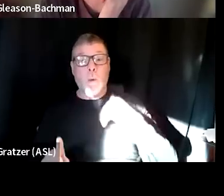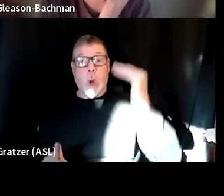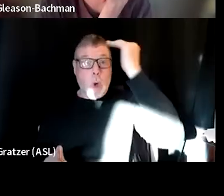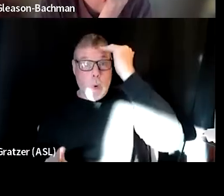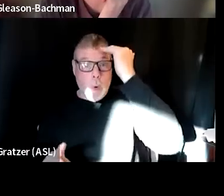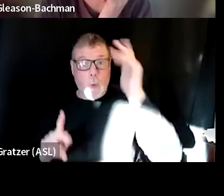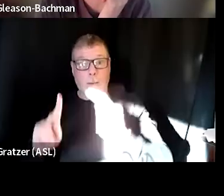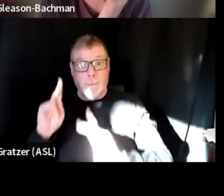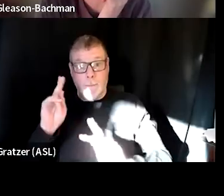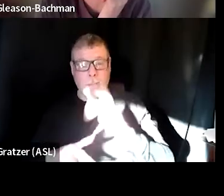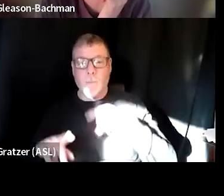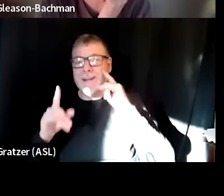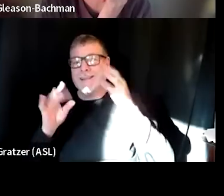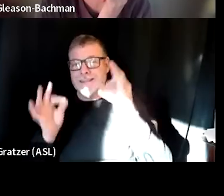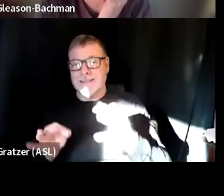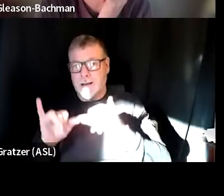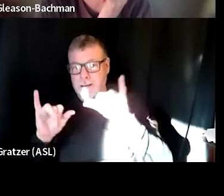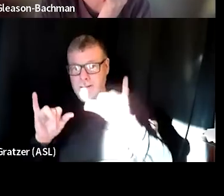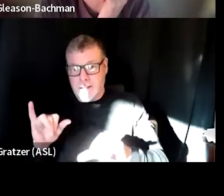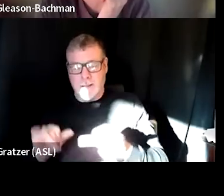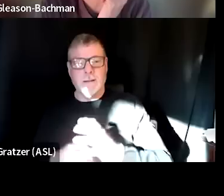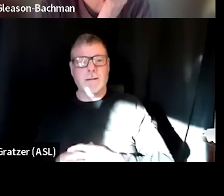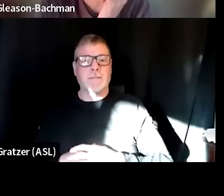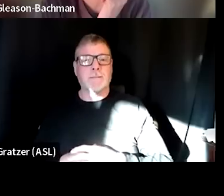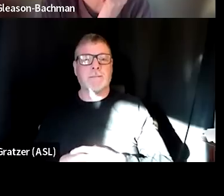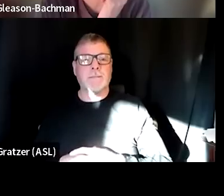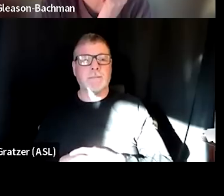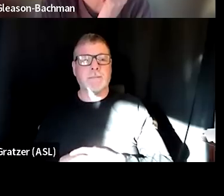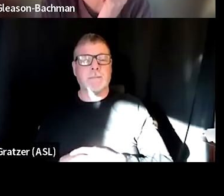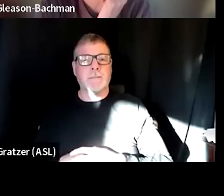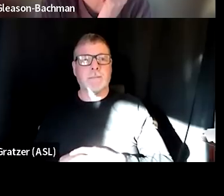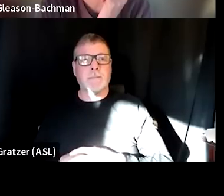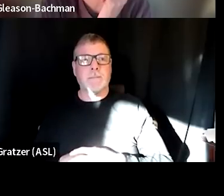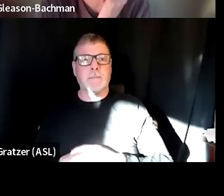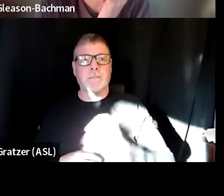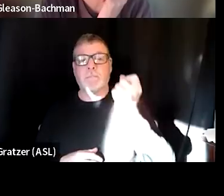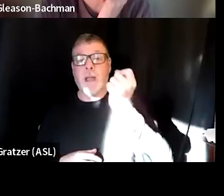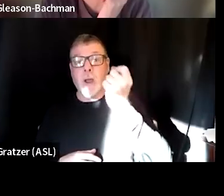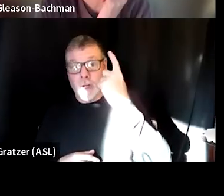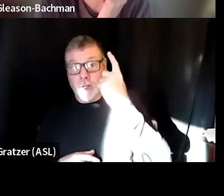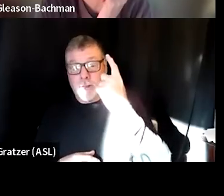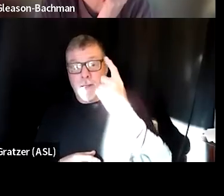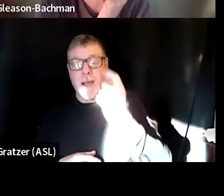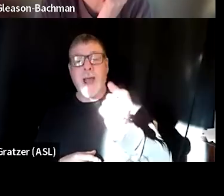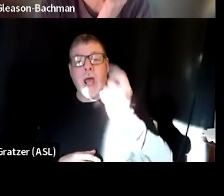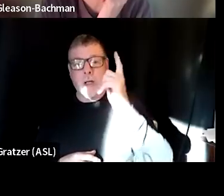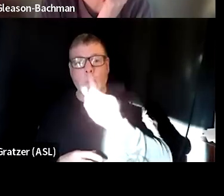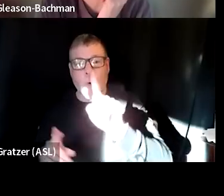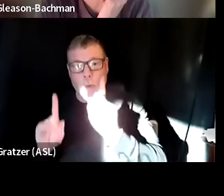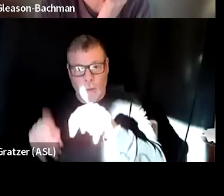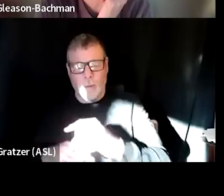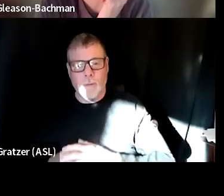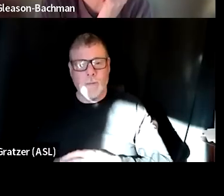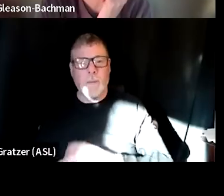know the people, we chose to stay. So, I mean, it's understanding where you're at and understanding where you're going. And there was